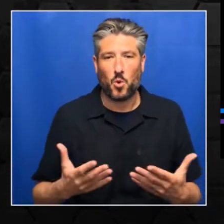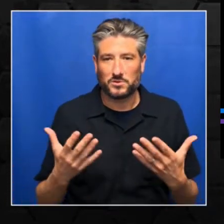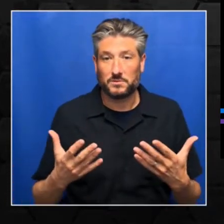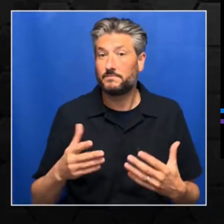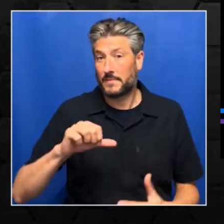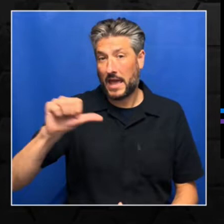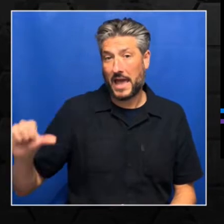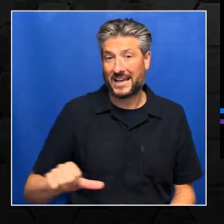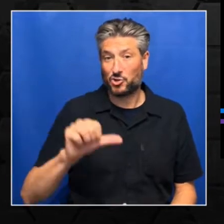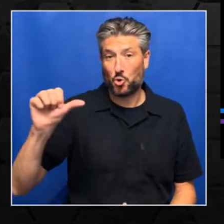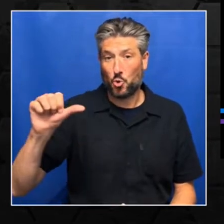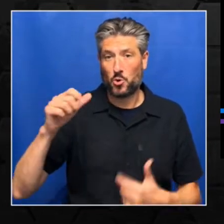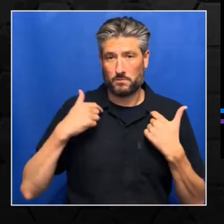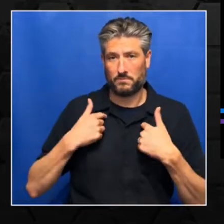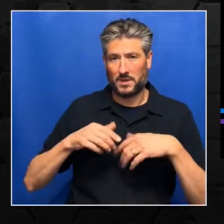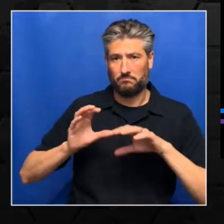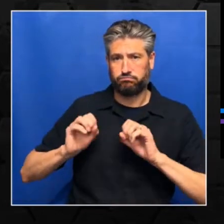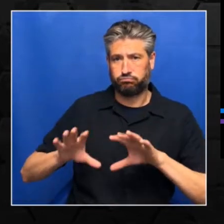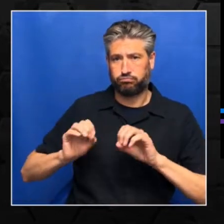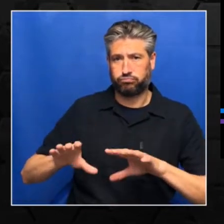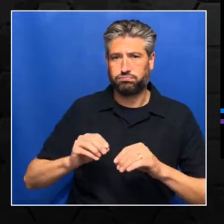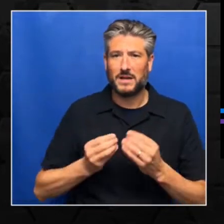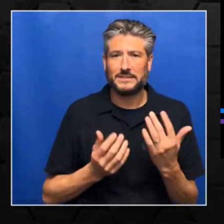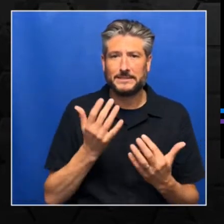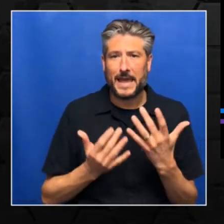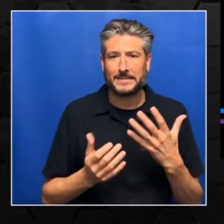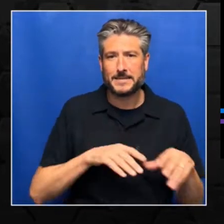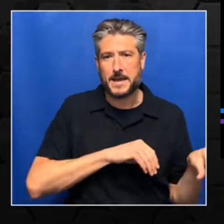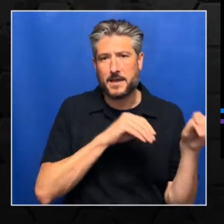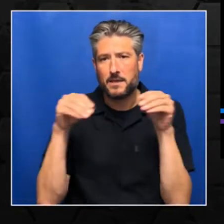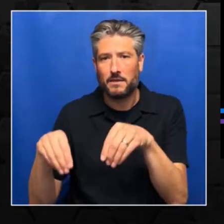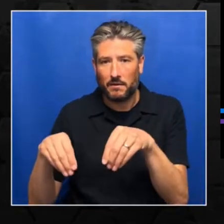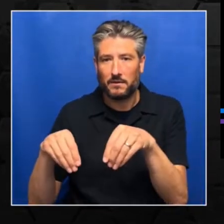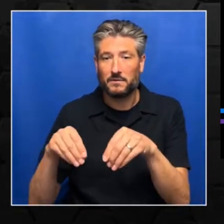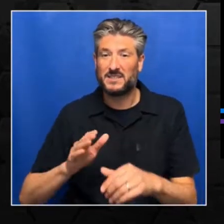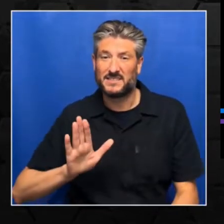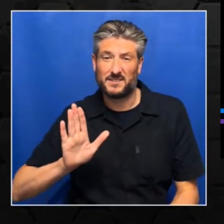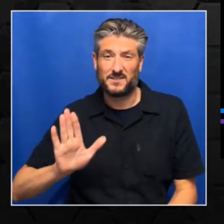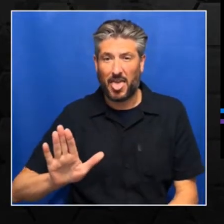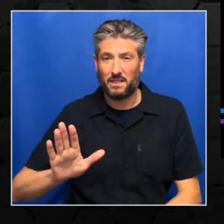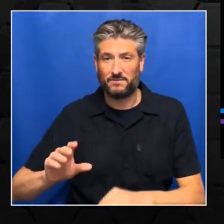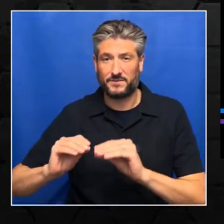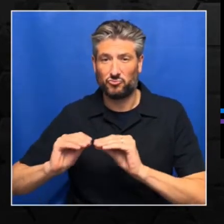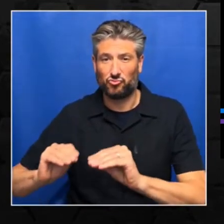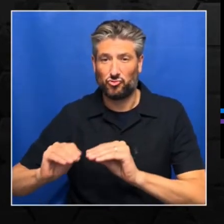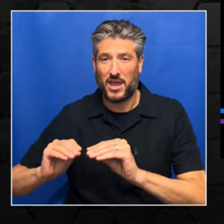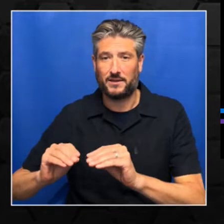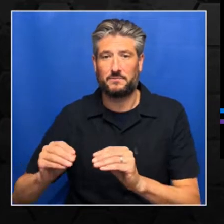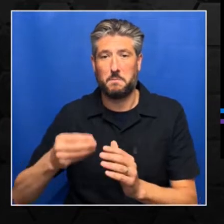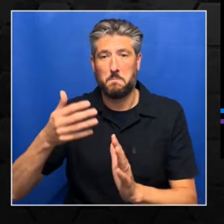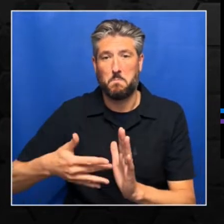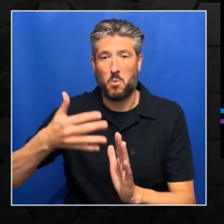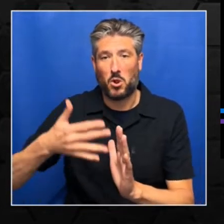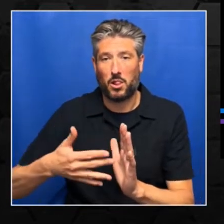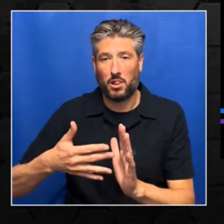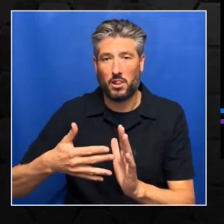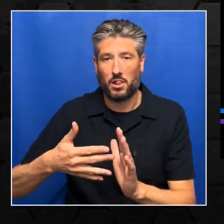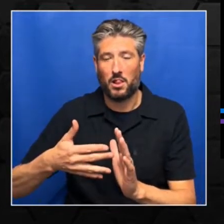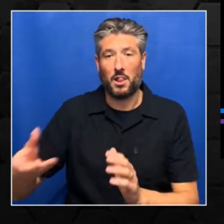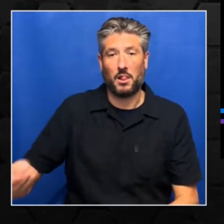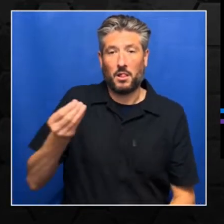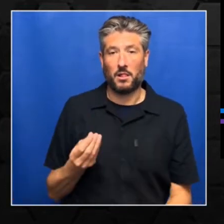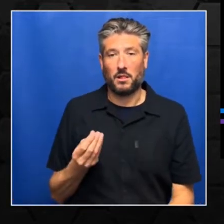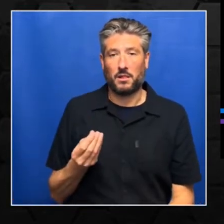import your data and Azure will take care of the rest. It will train the model for you. It then will give you the best model for you to use. Azure